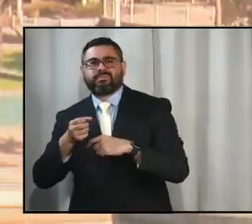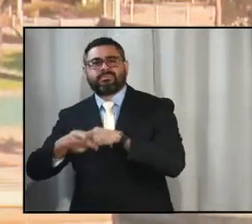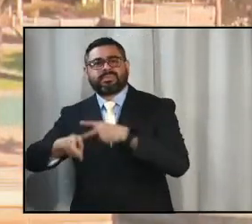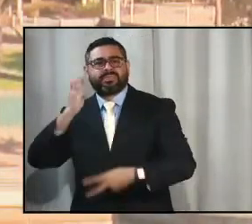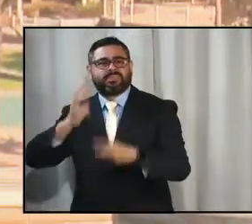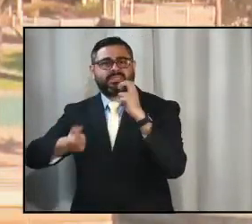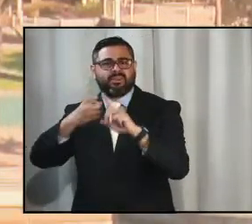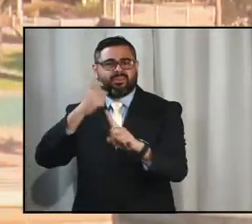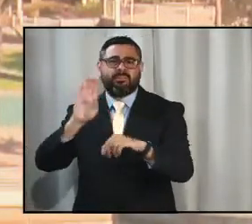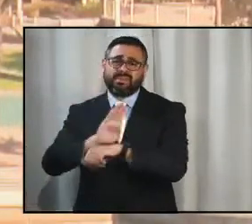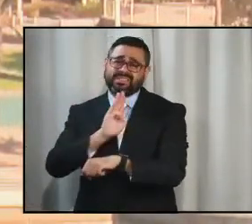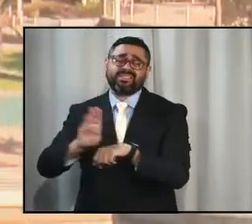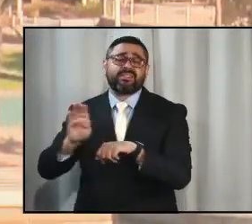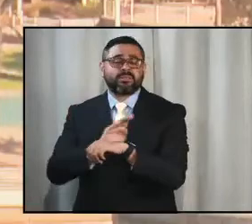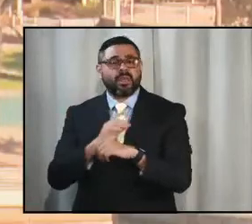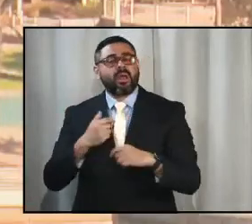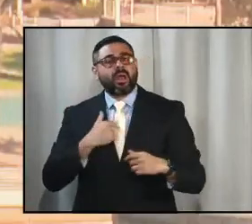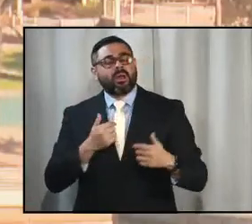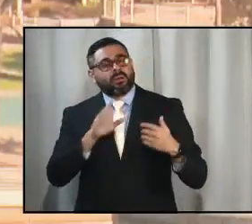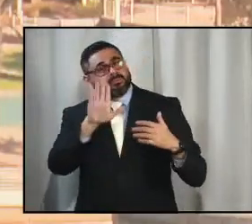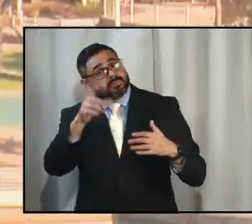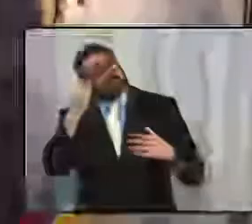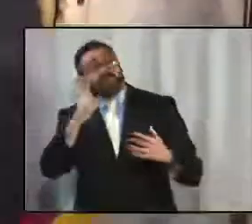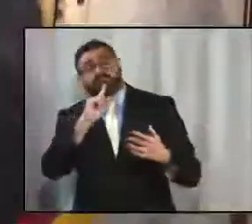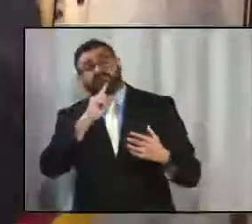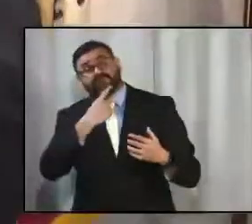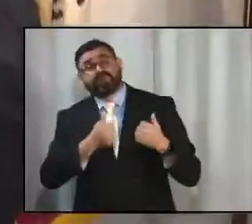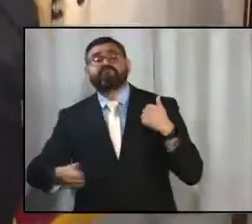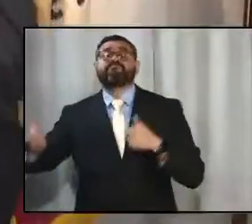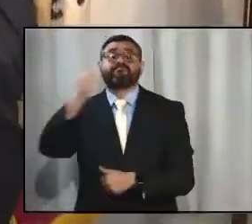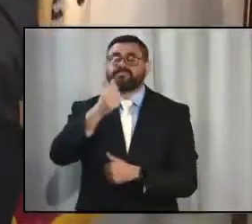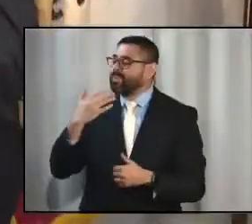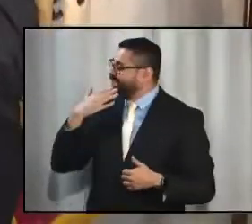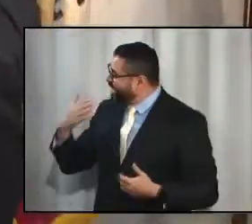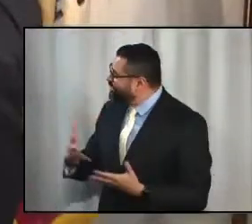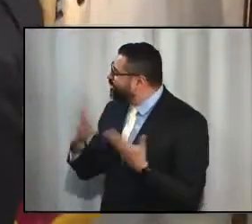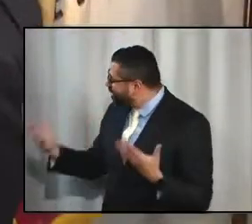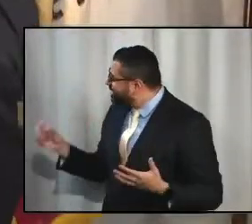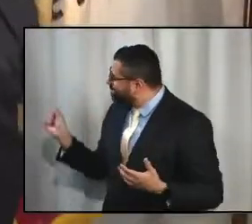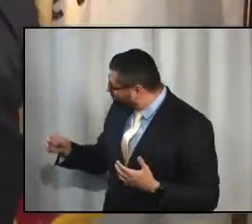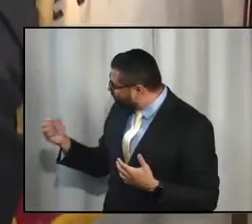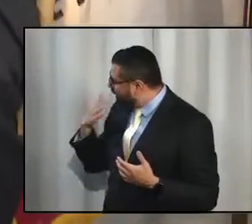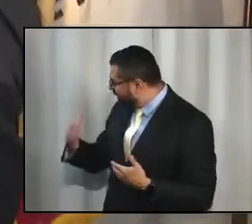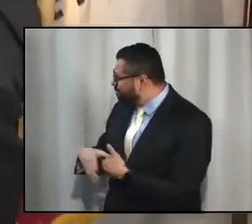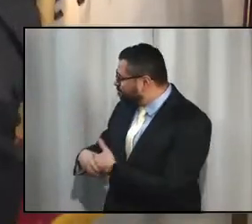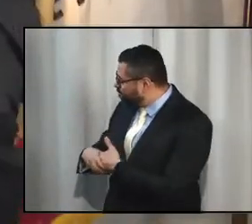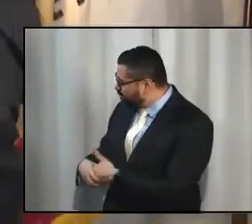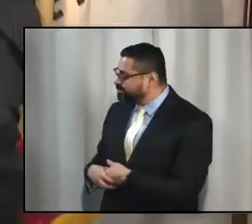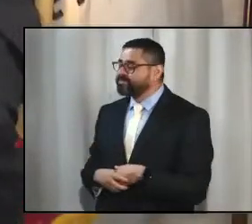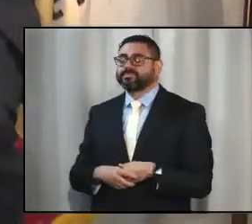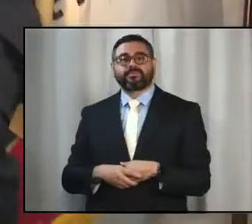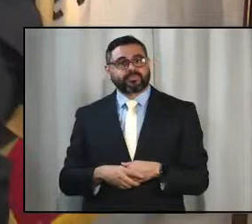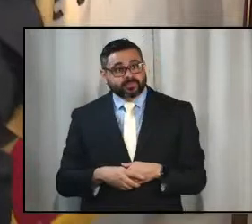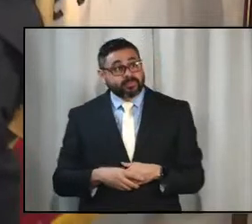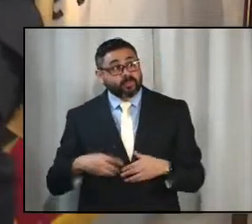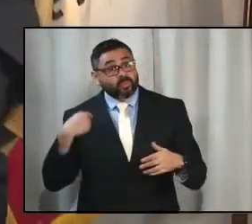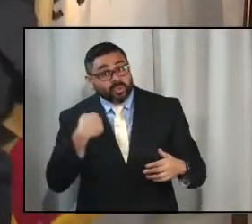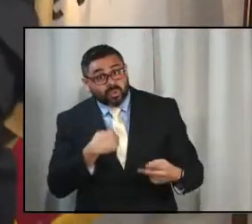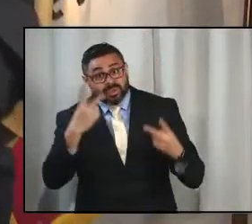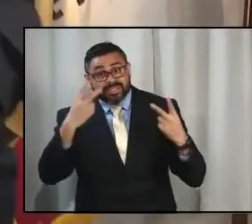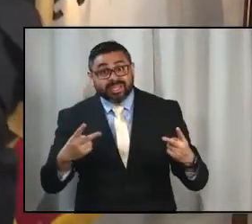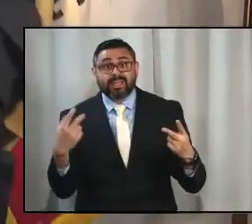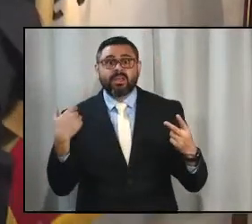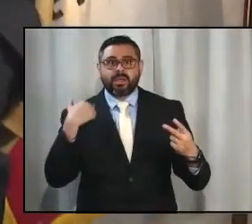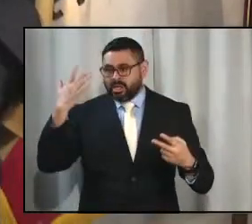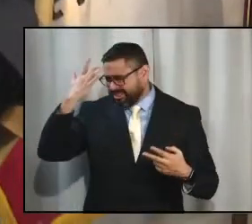right now, and it is a top priority for myself and our command staff. Thanks, Chief. Thank you, sir. So as you can see, we have a